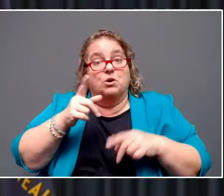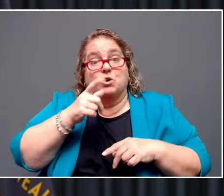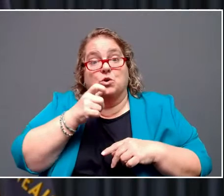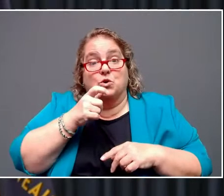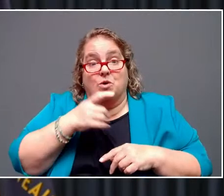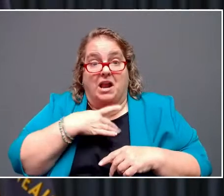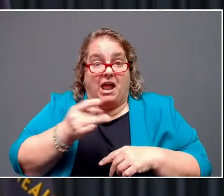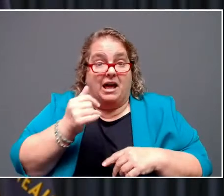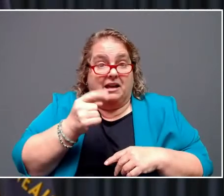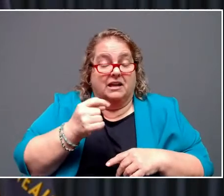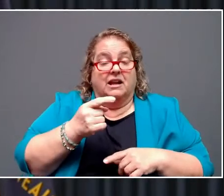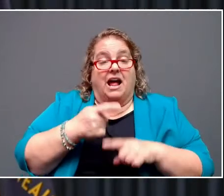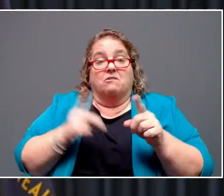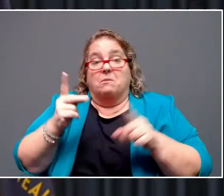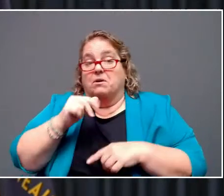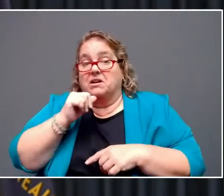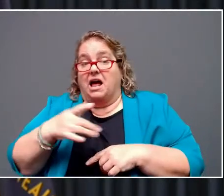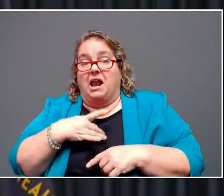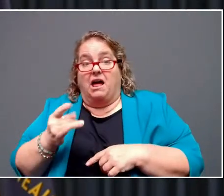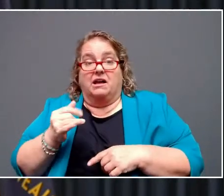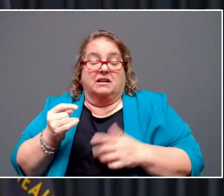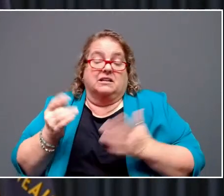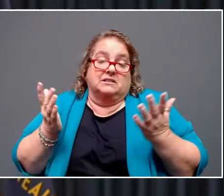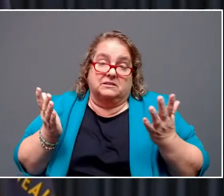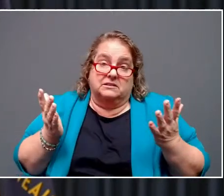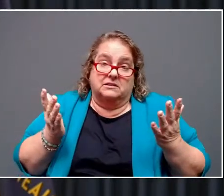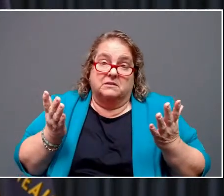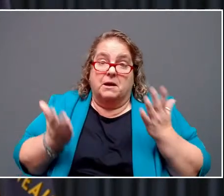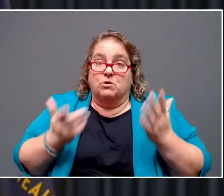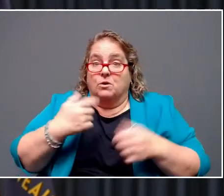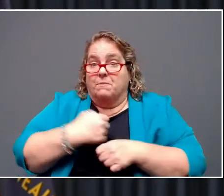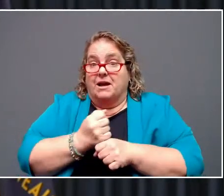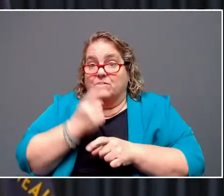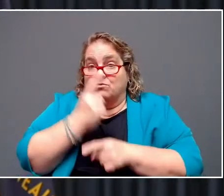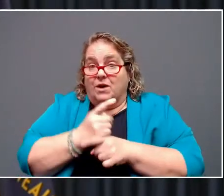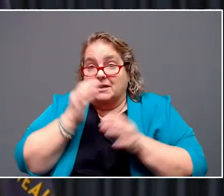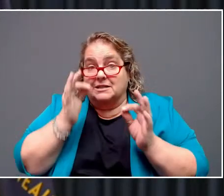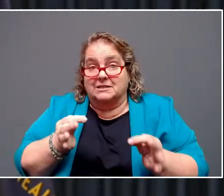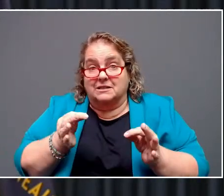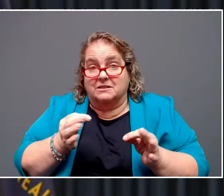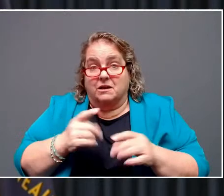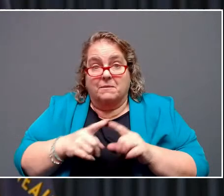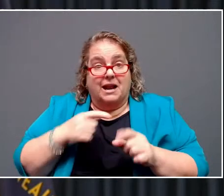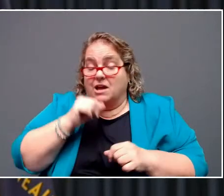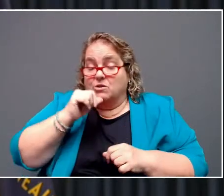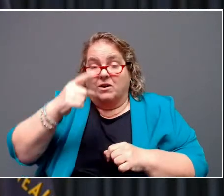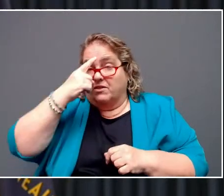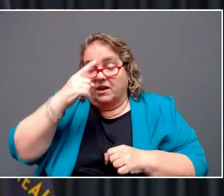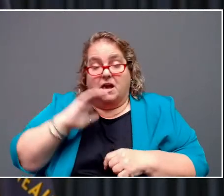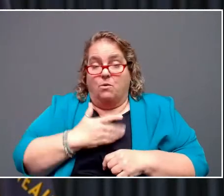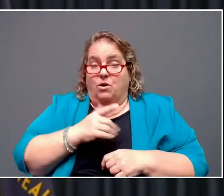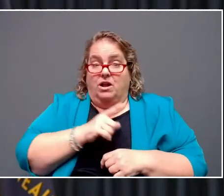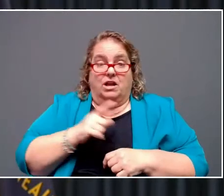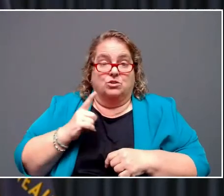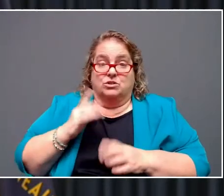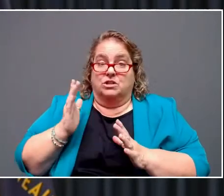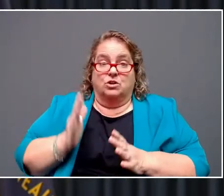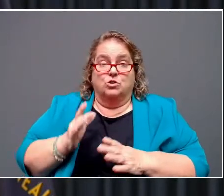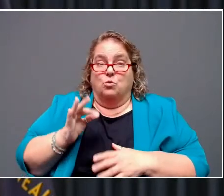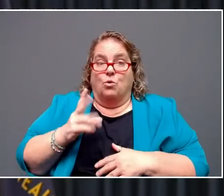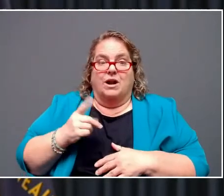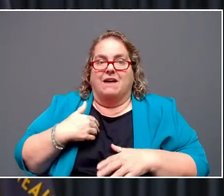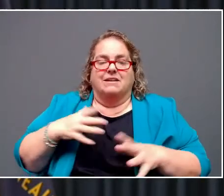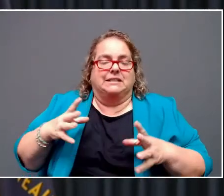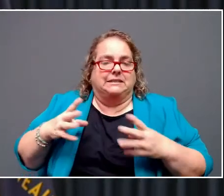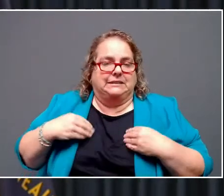half the people that don't, maybe you've made the right decision. But I don't think our General Assembly would have accepted